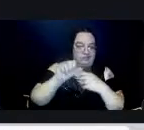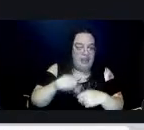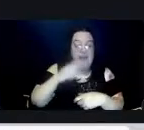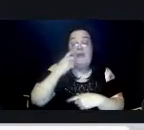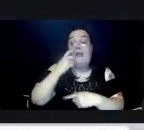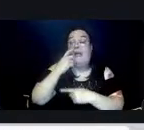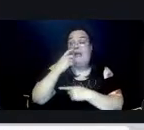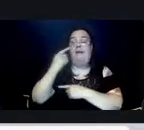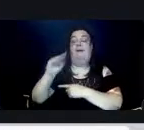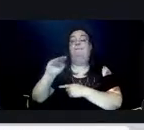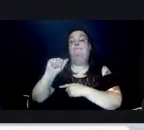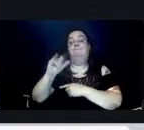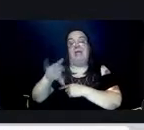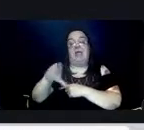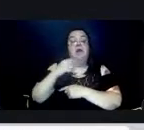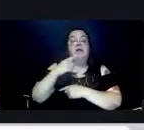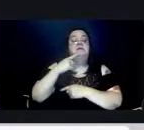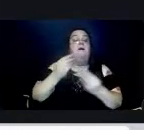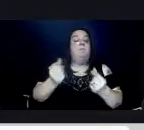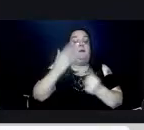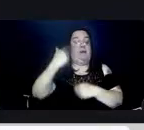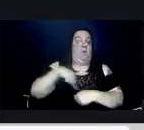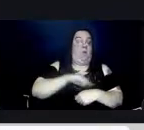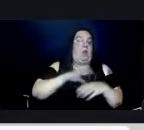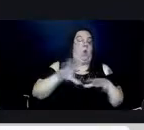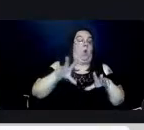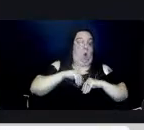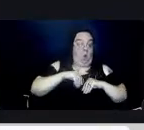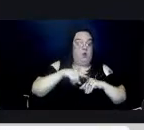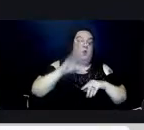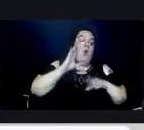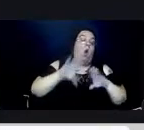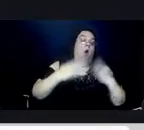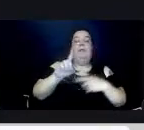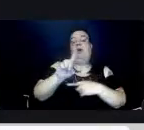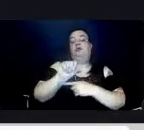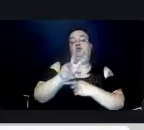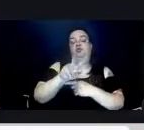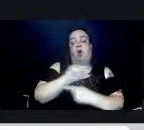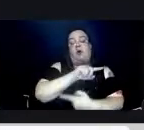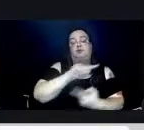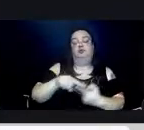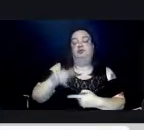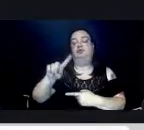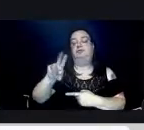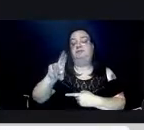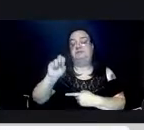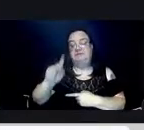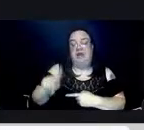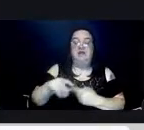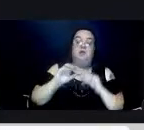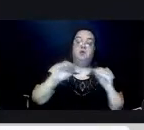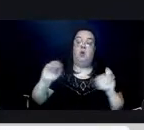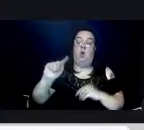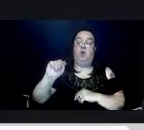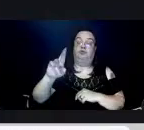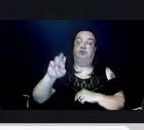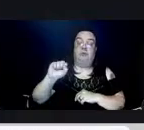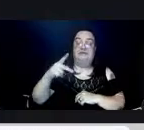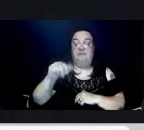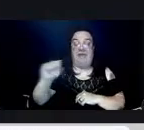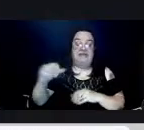posted, open dawn till dusk. No trespassing between dusk and dawn.